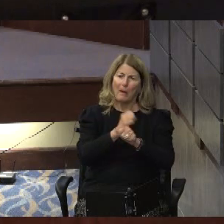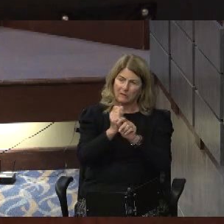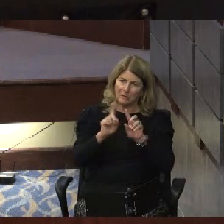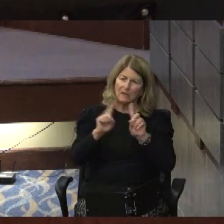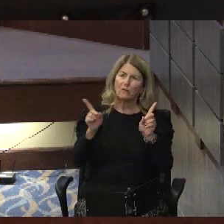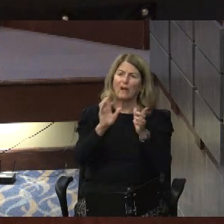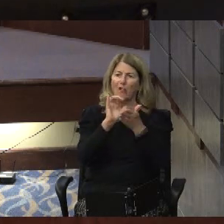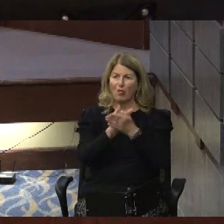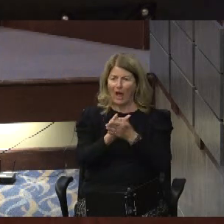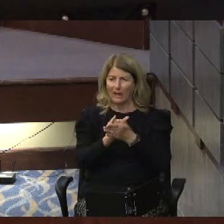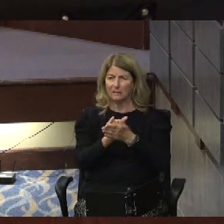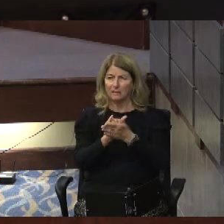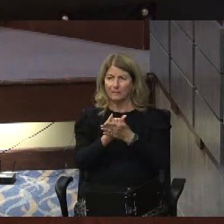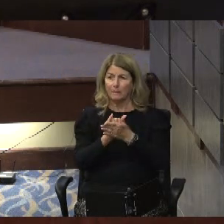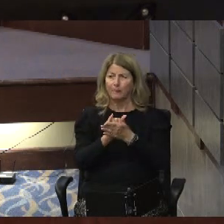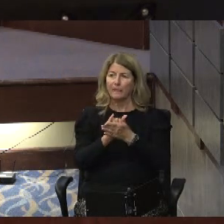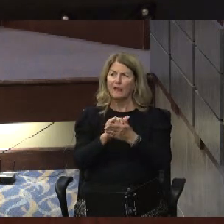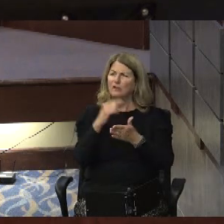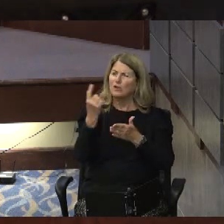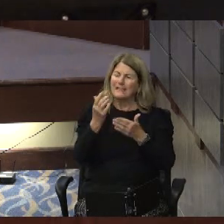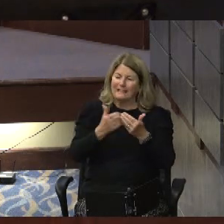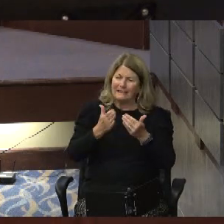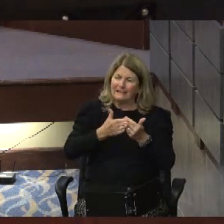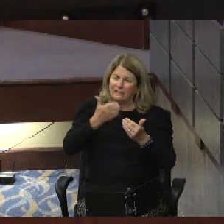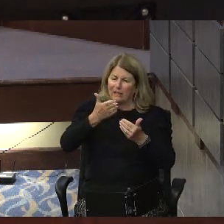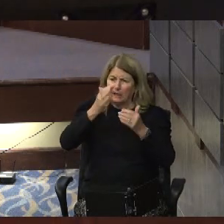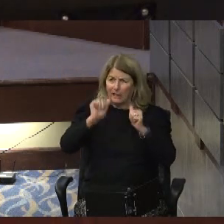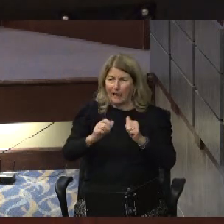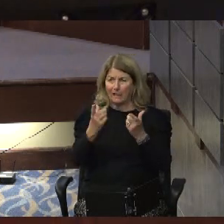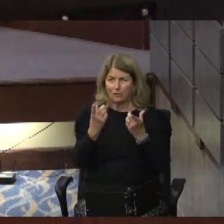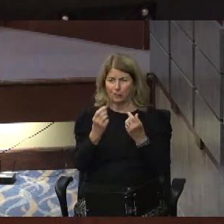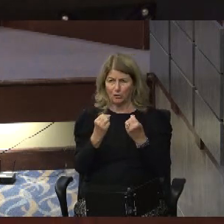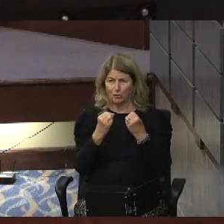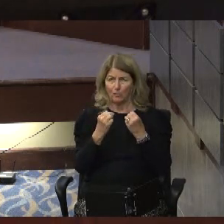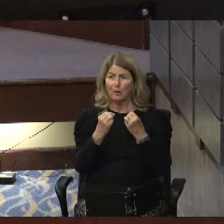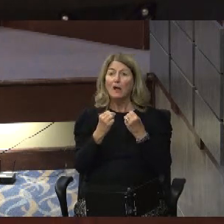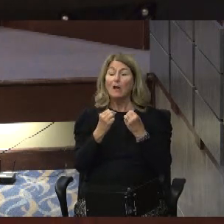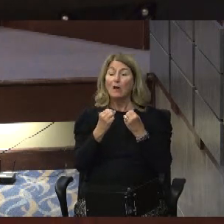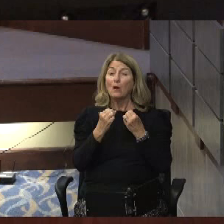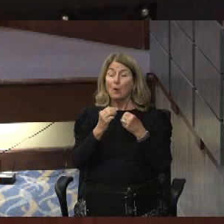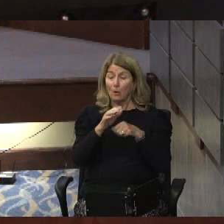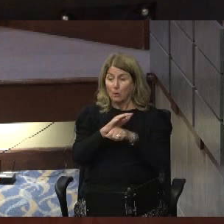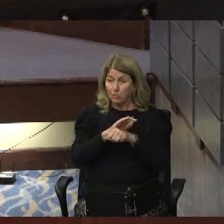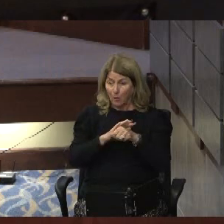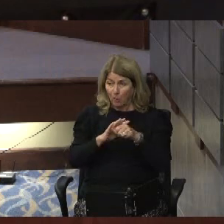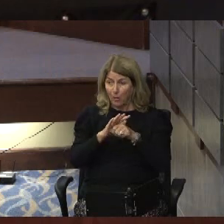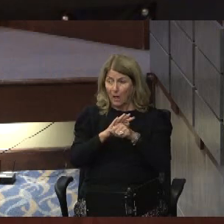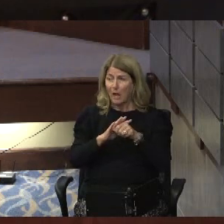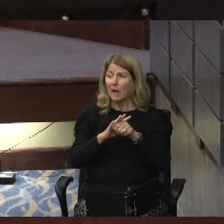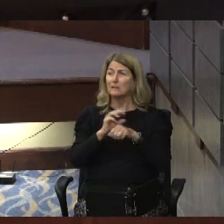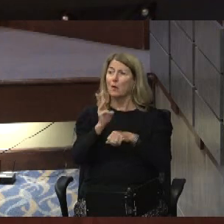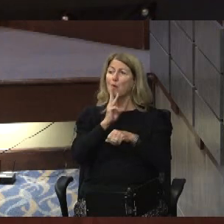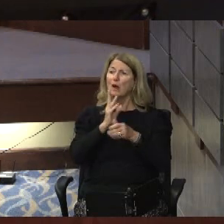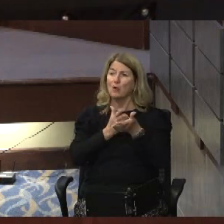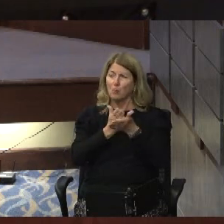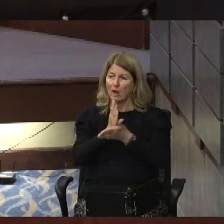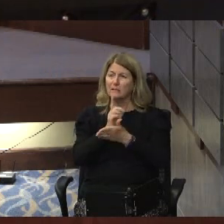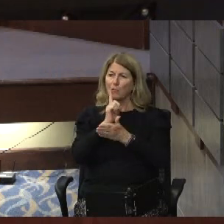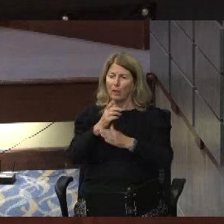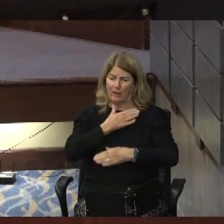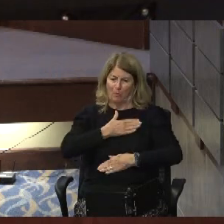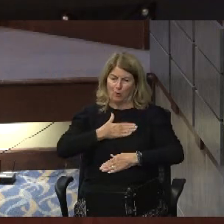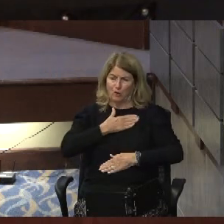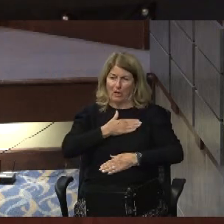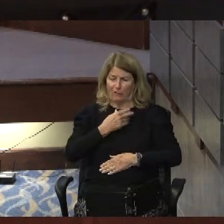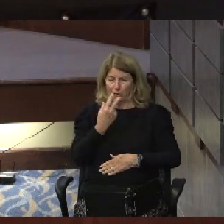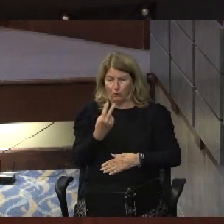just the easiest thing we can do is the conservation. But mobilizing other water rights, I really appreciate the 2